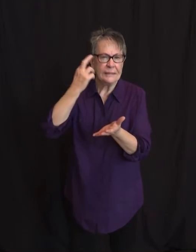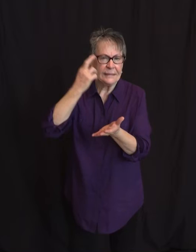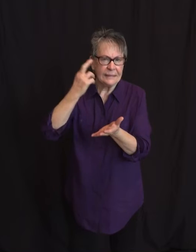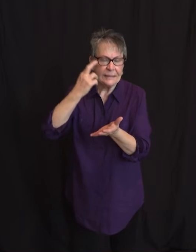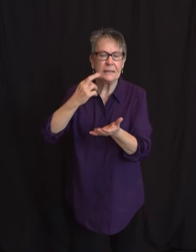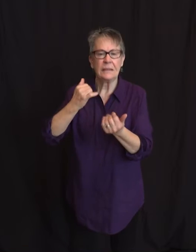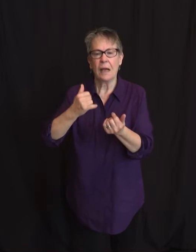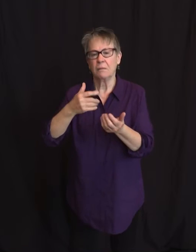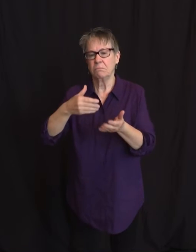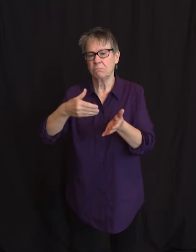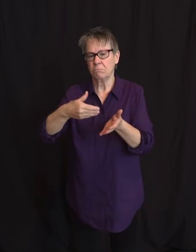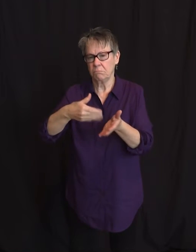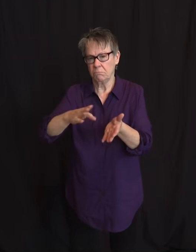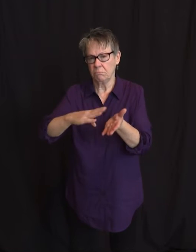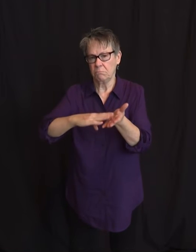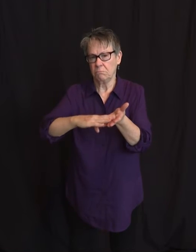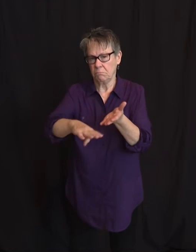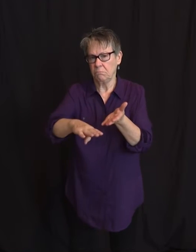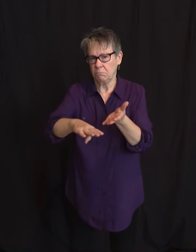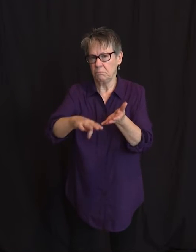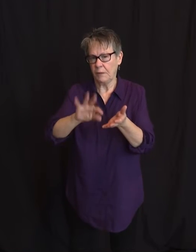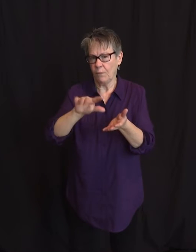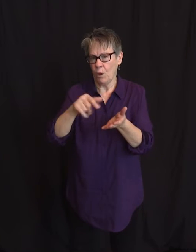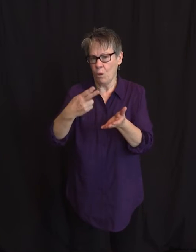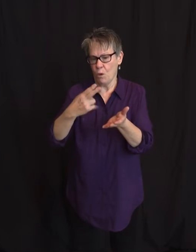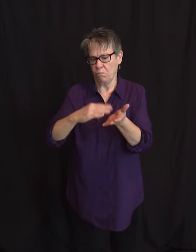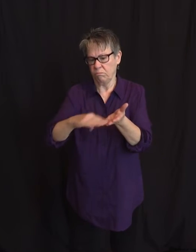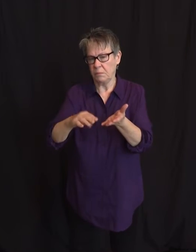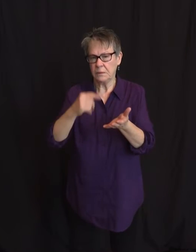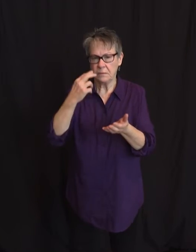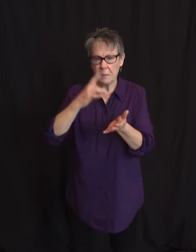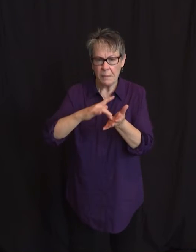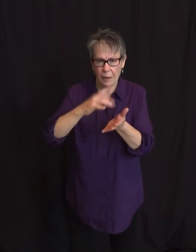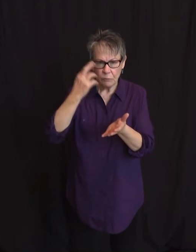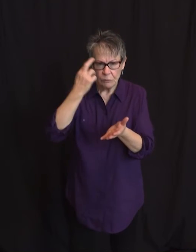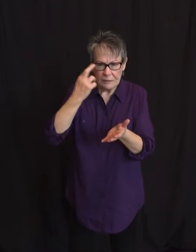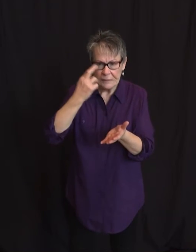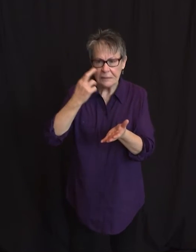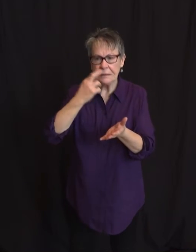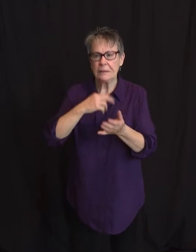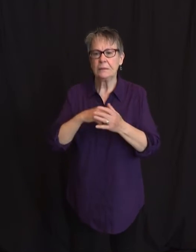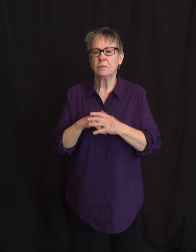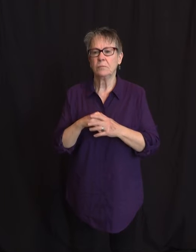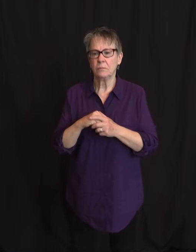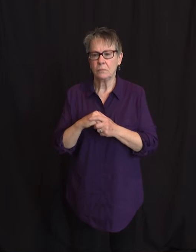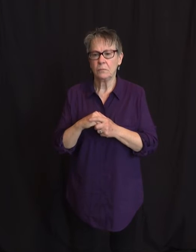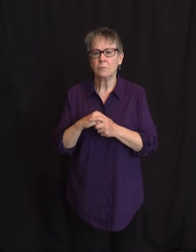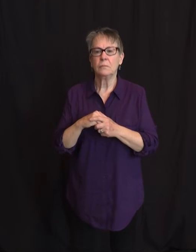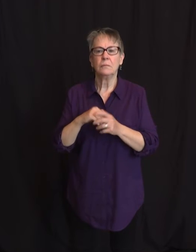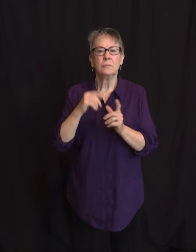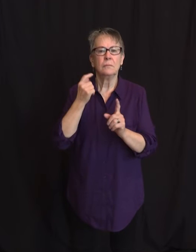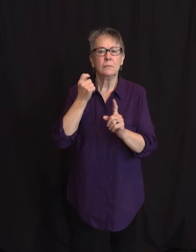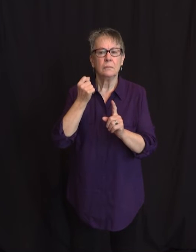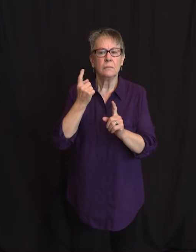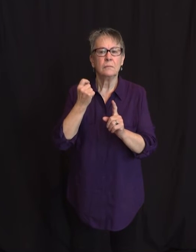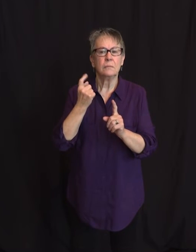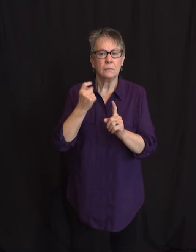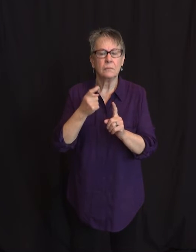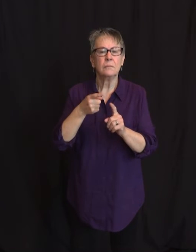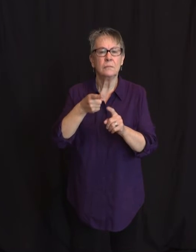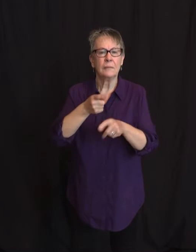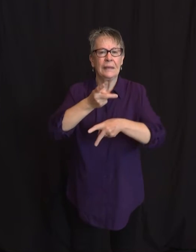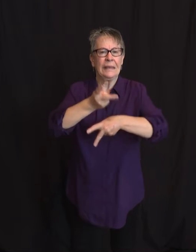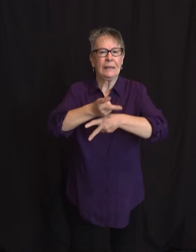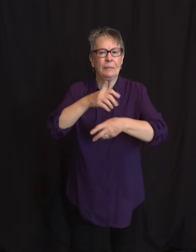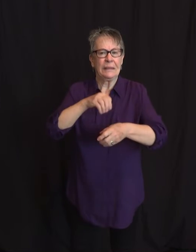We felt it was a better way to go, in part because it kept them under DOC custody, given that if the pandemic abates, these are folks